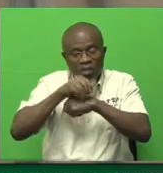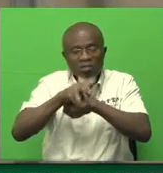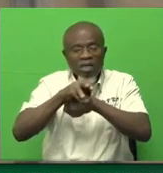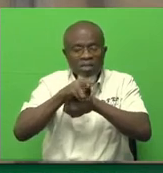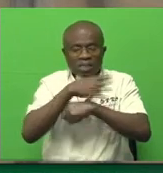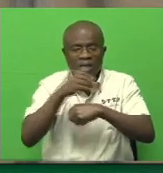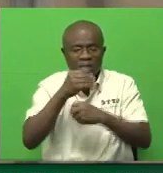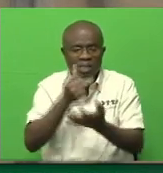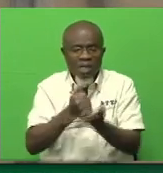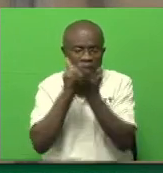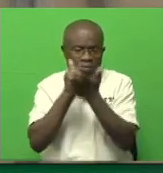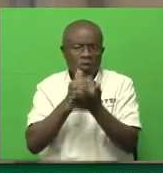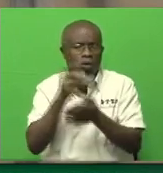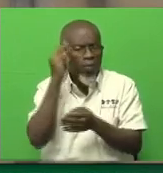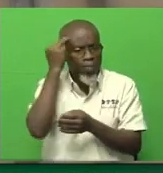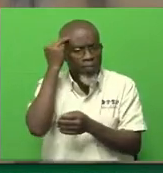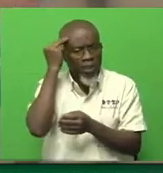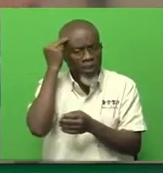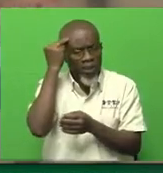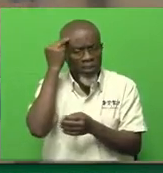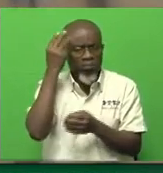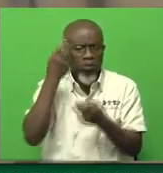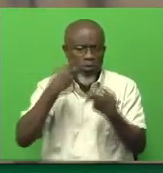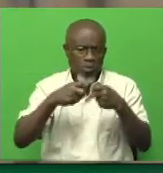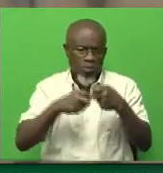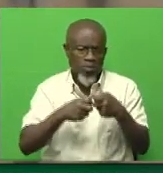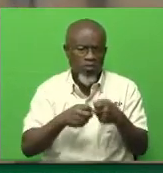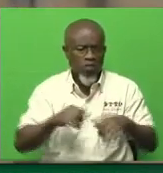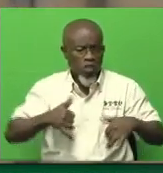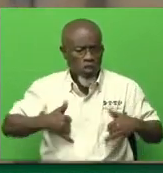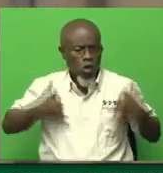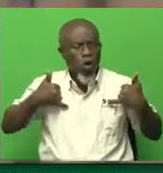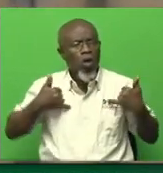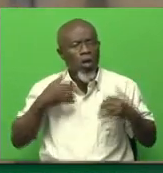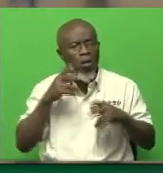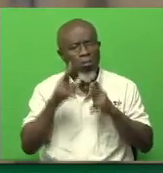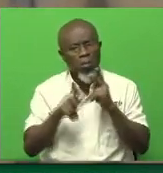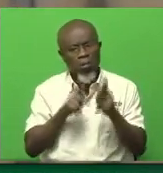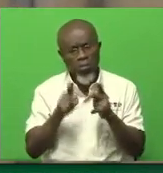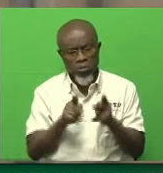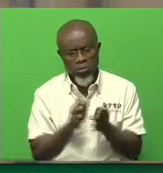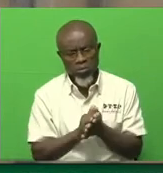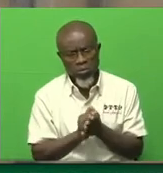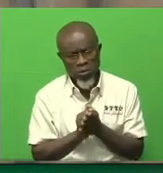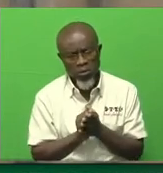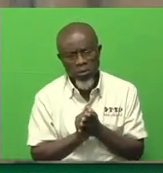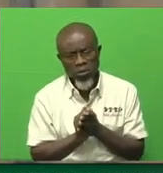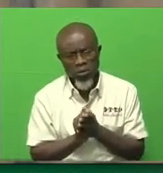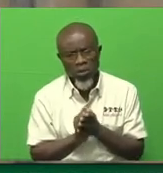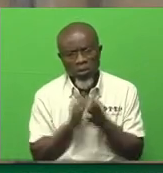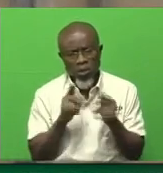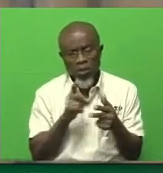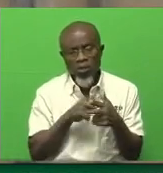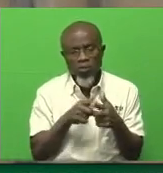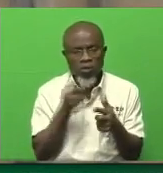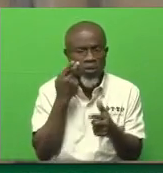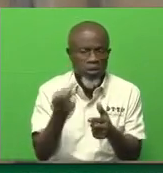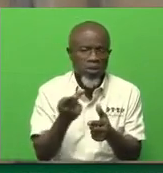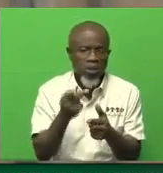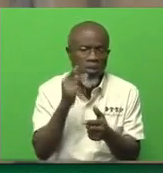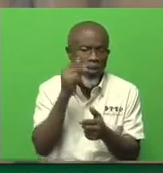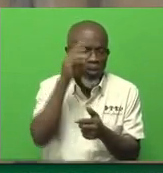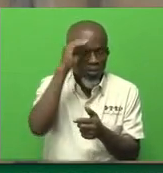issues to the younger population and then when you break it down by gender it's 59